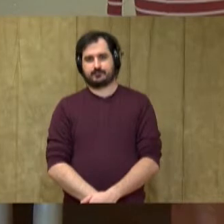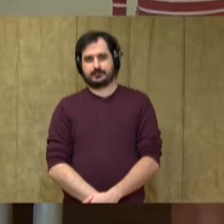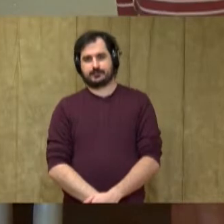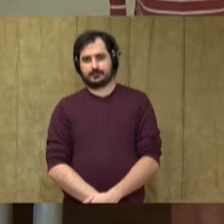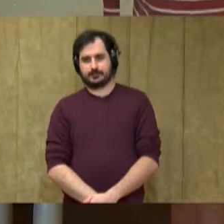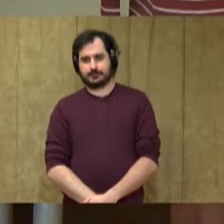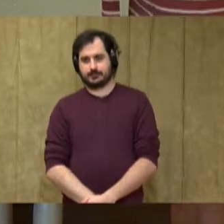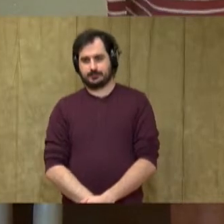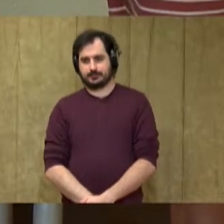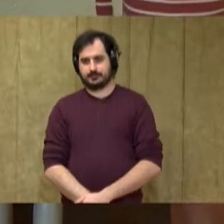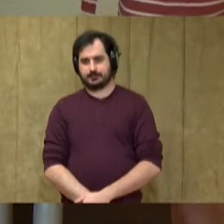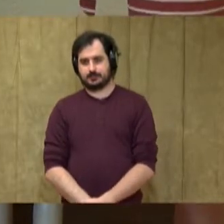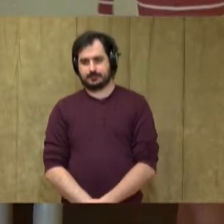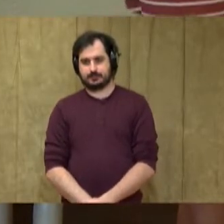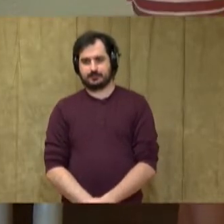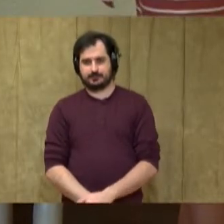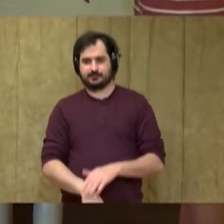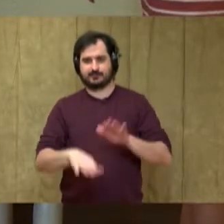guys.